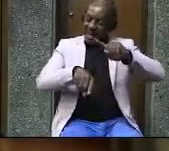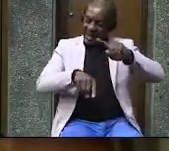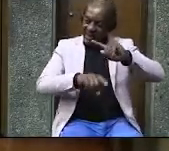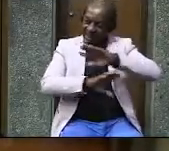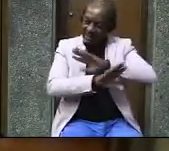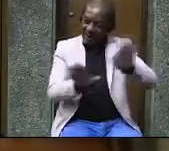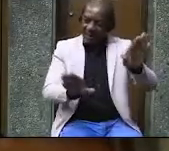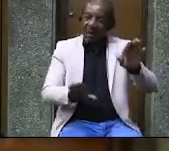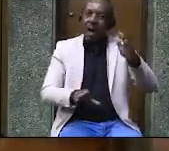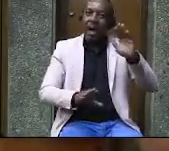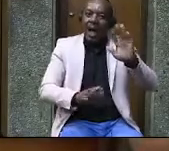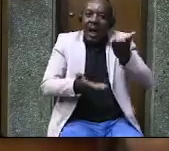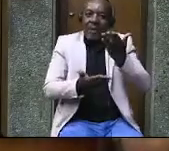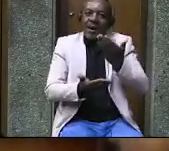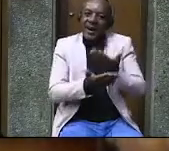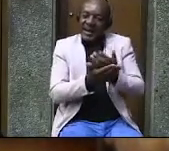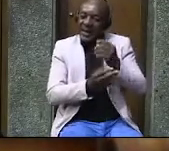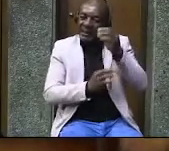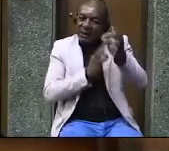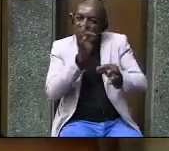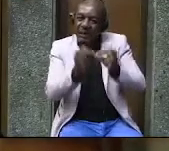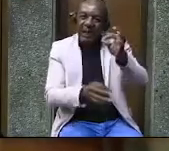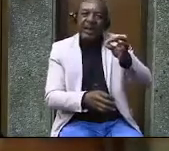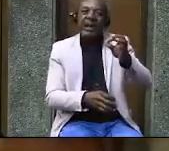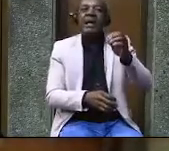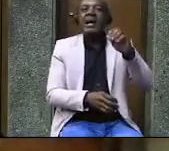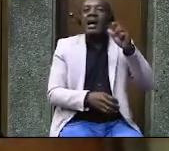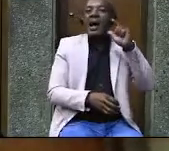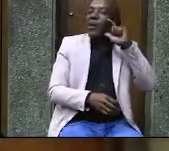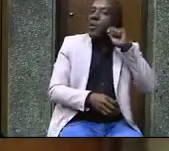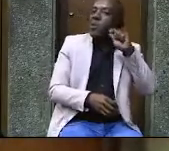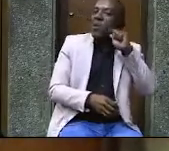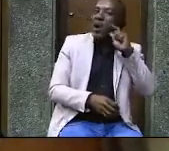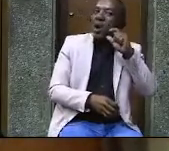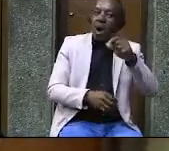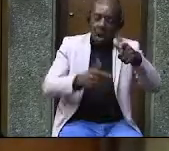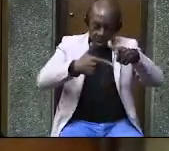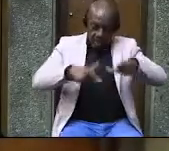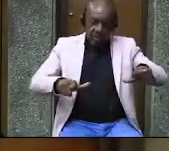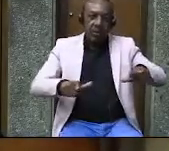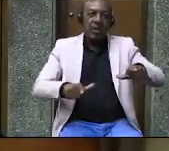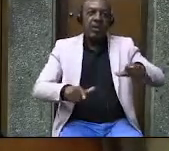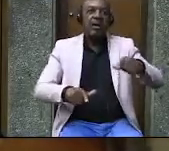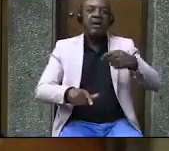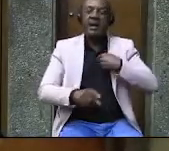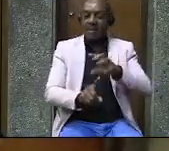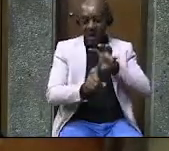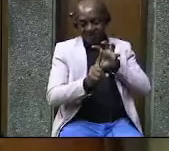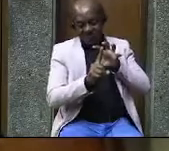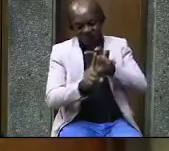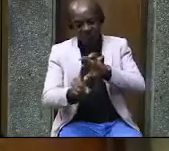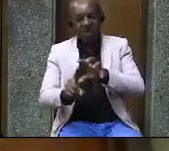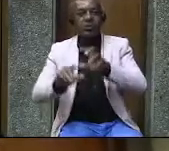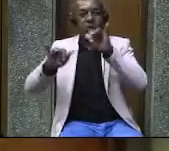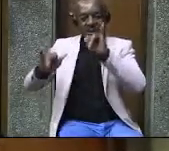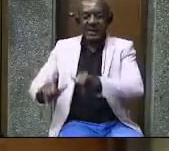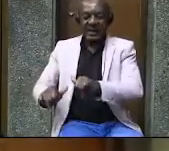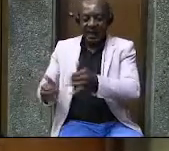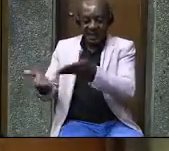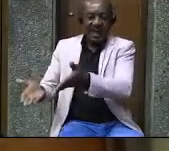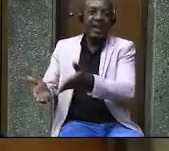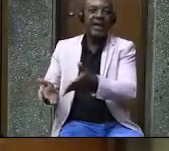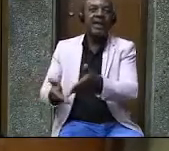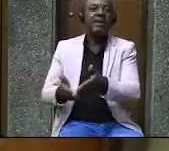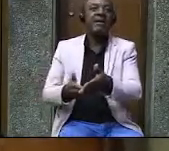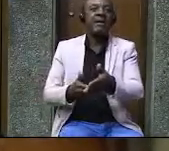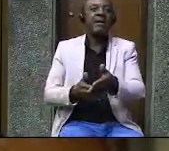But location has a khetho ya rona re batlo dula mo. We were forced to go live there. So, ha ANC to Emma, la